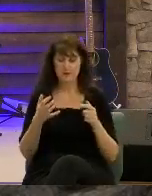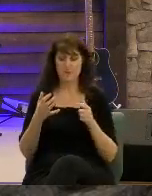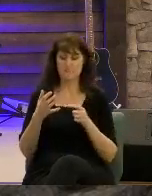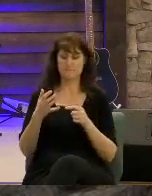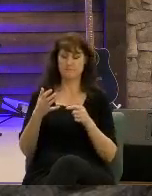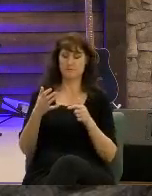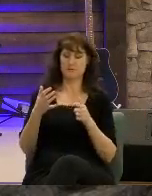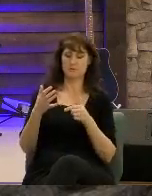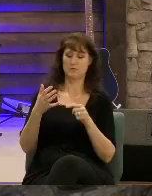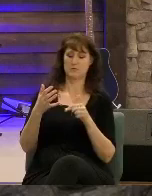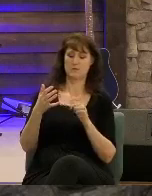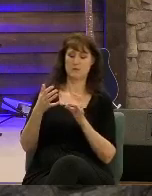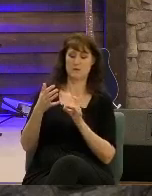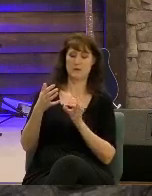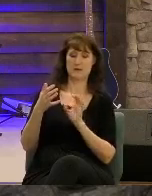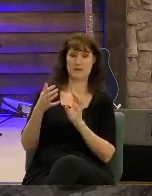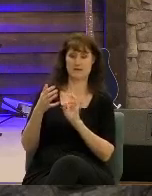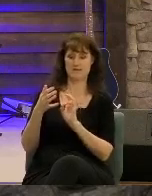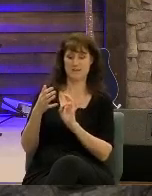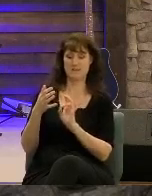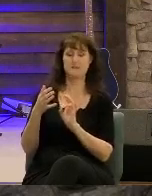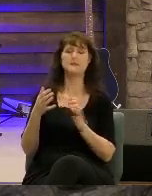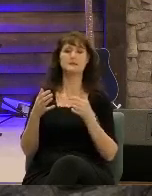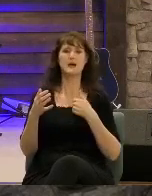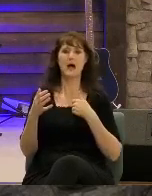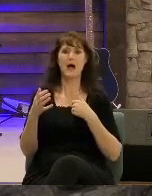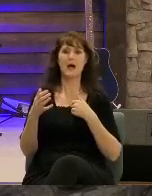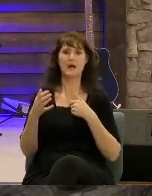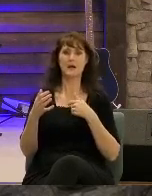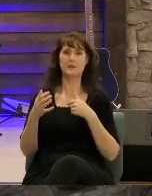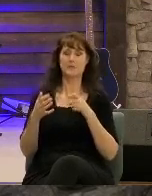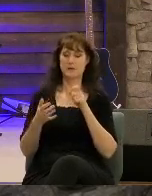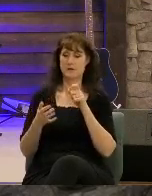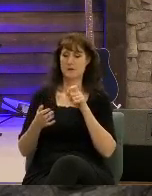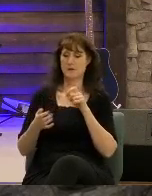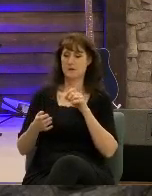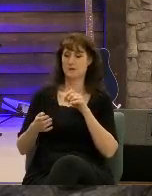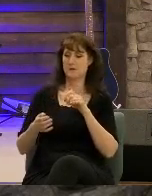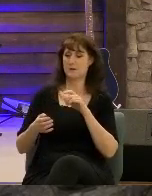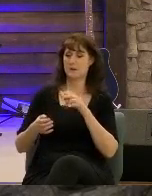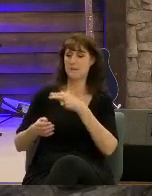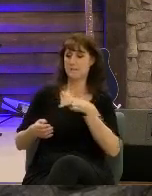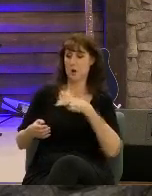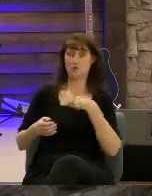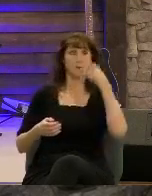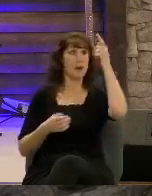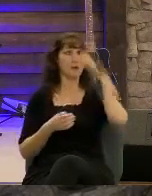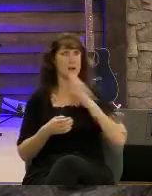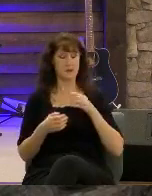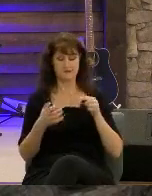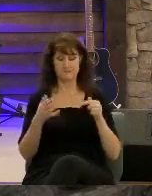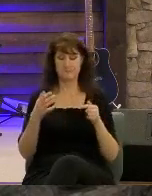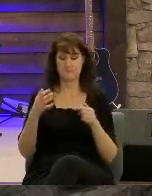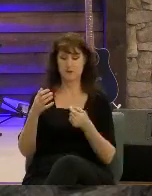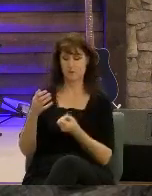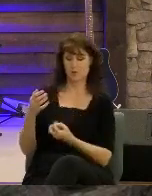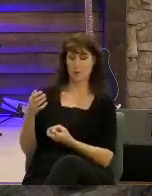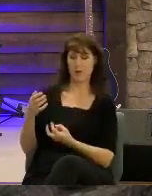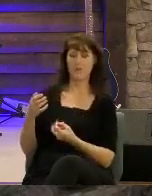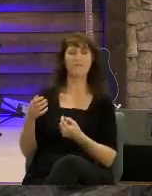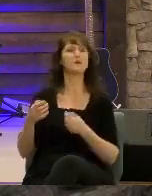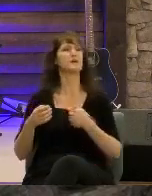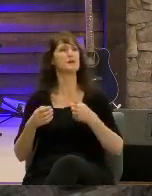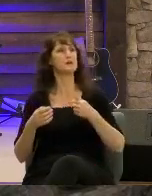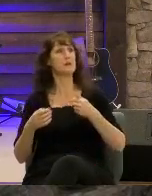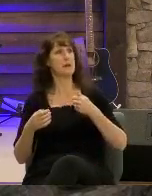seven. Number nine, I am alive with Christ. Yes. Number 12, I am healed. It works. I